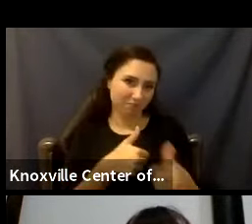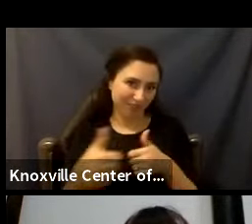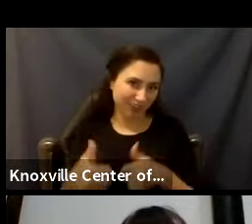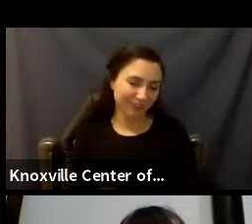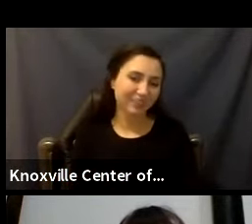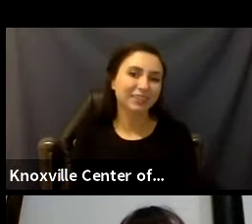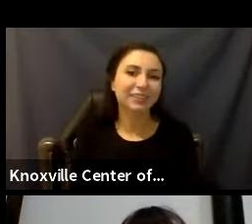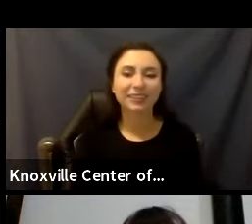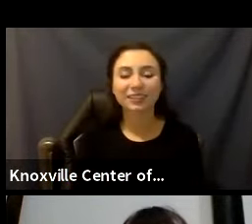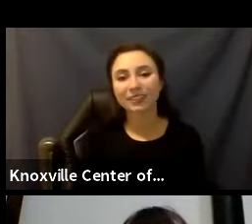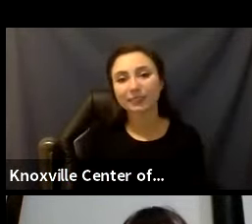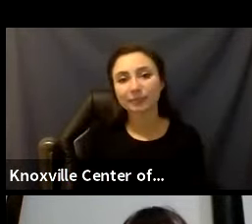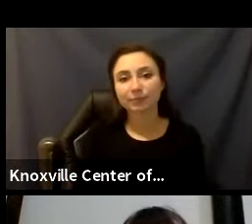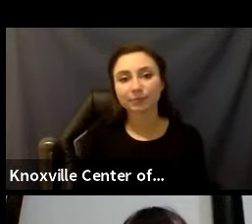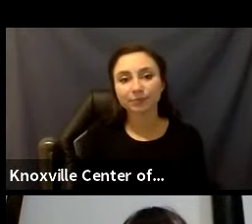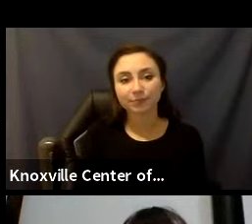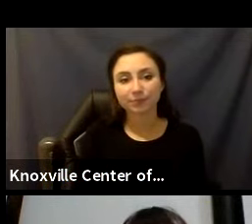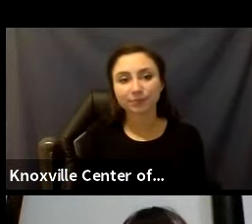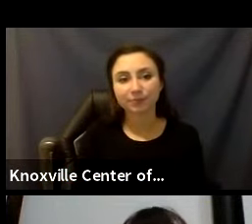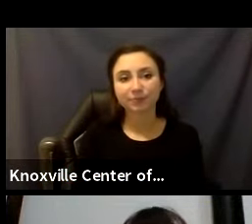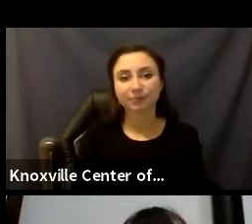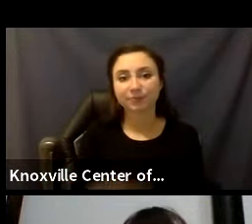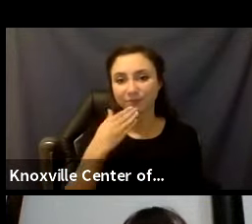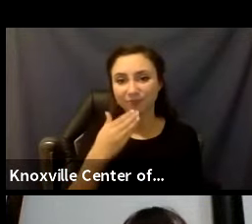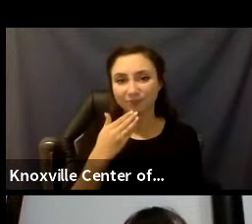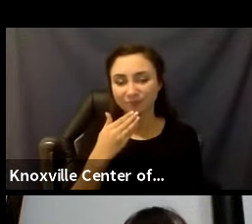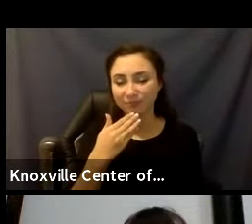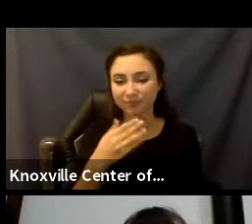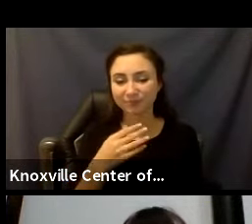the resolution or the regulation.